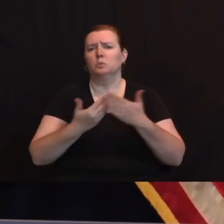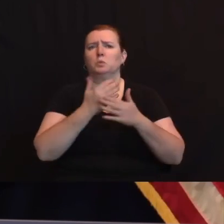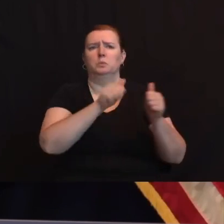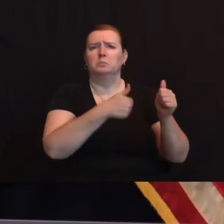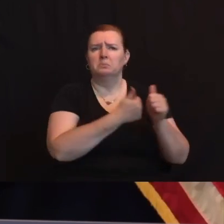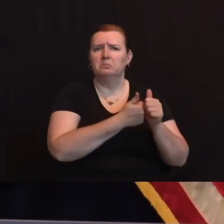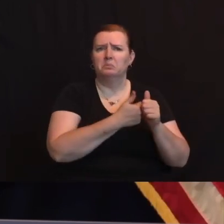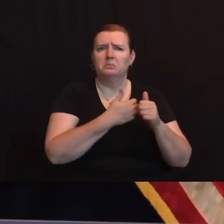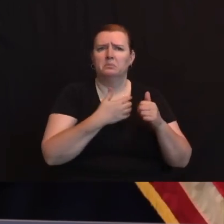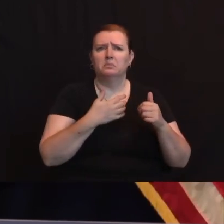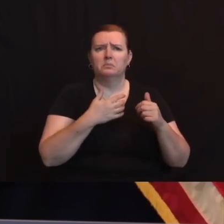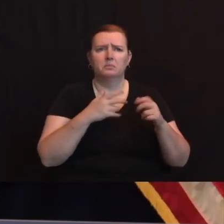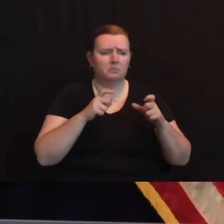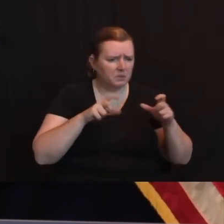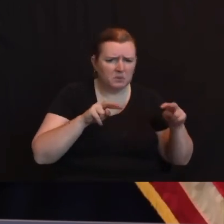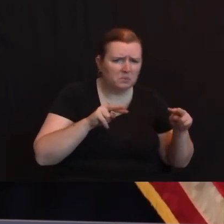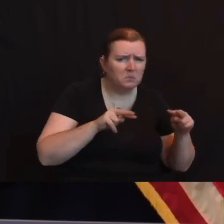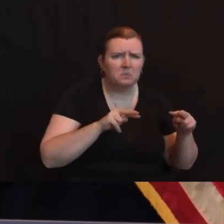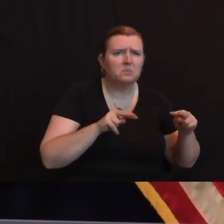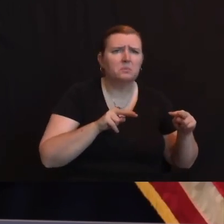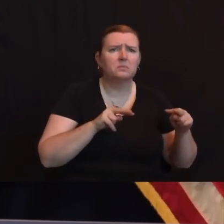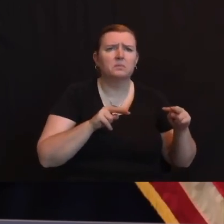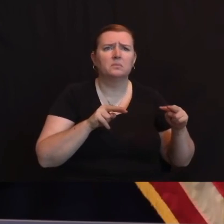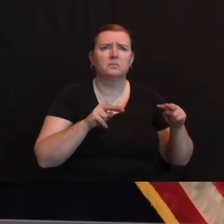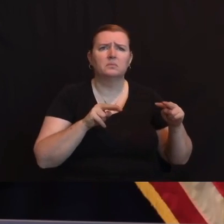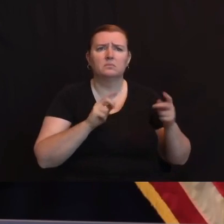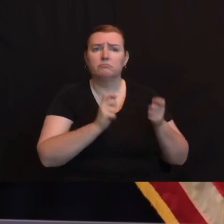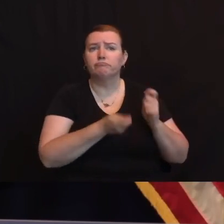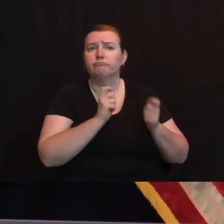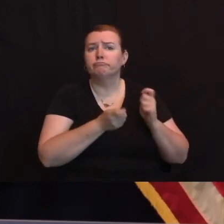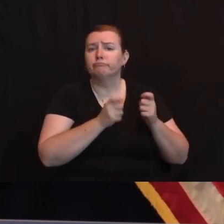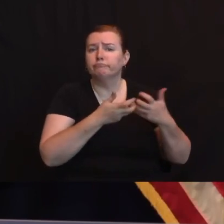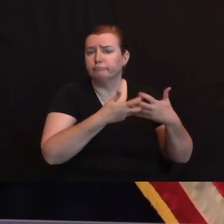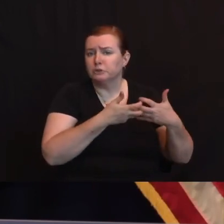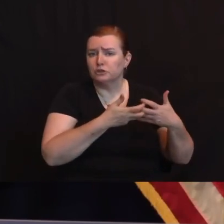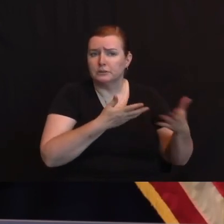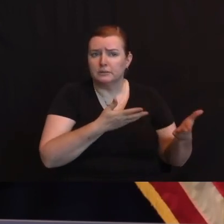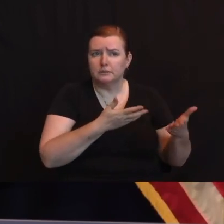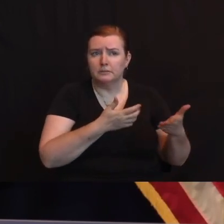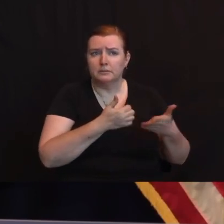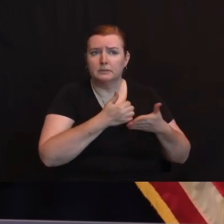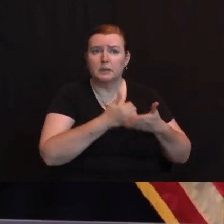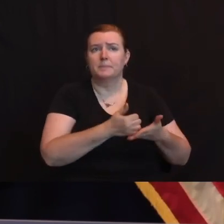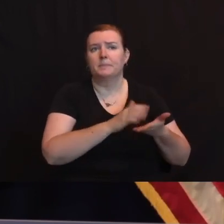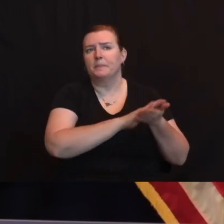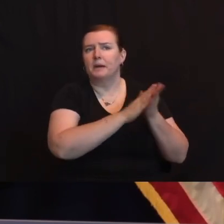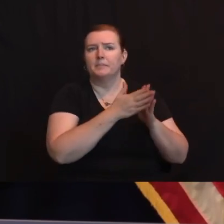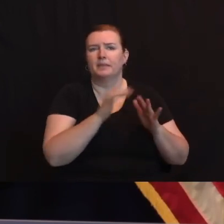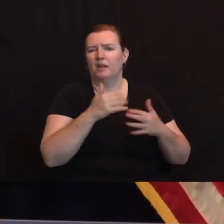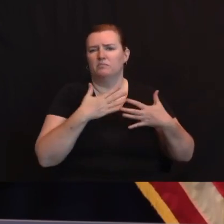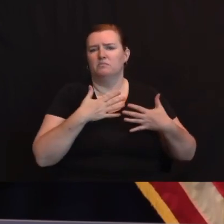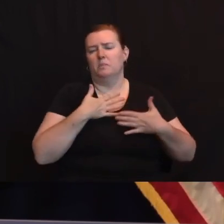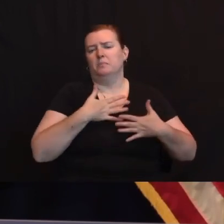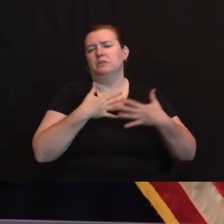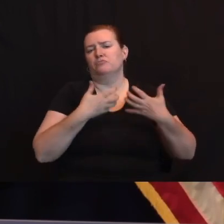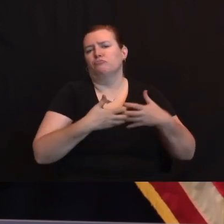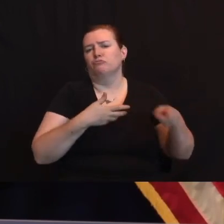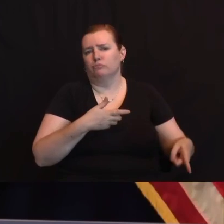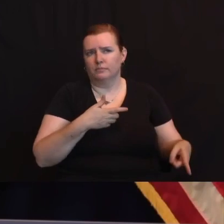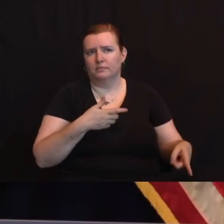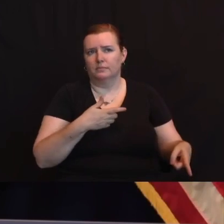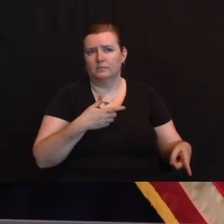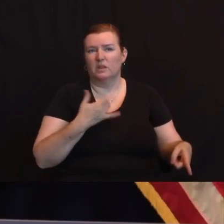different ways to care for people with COVID and respiratory distress. So we have about